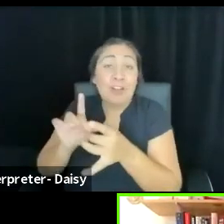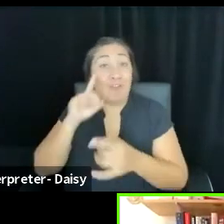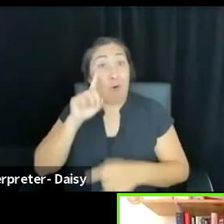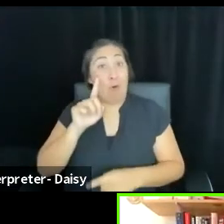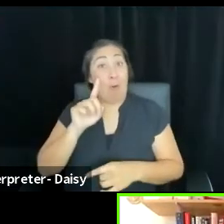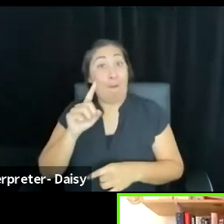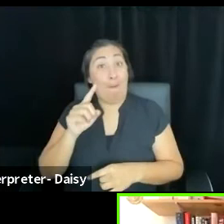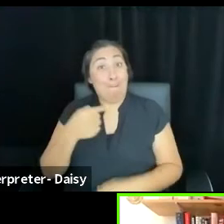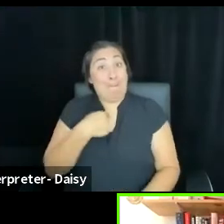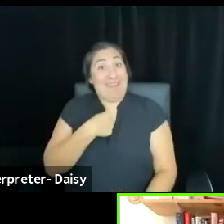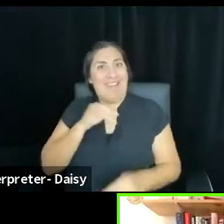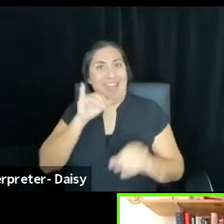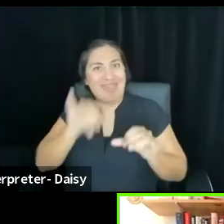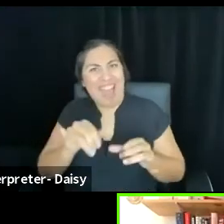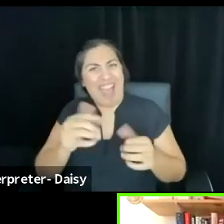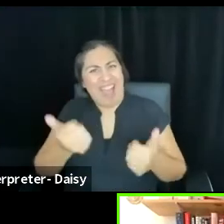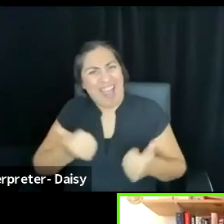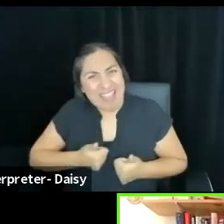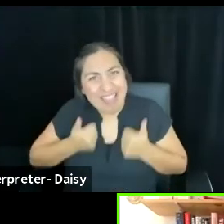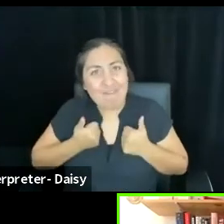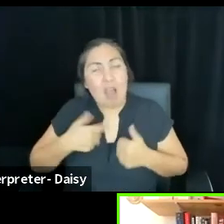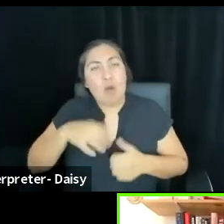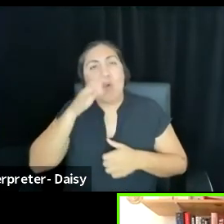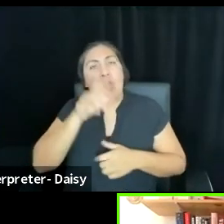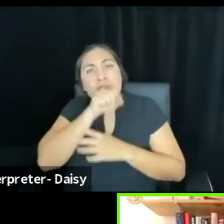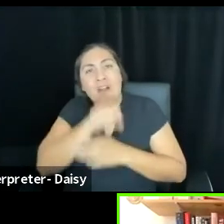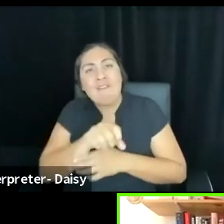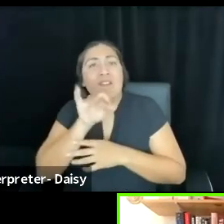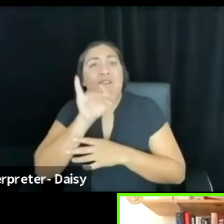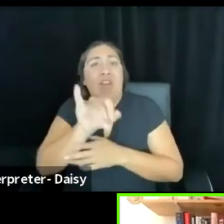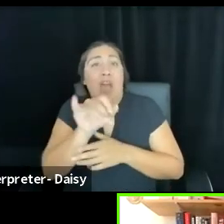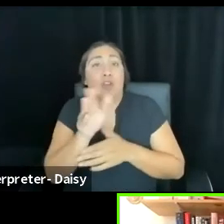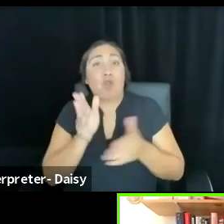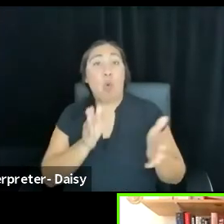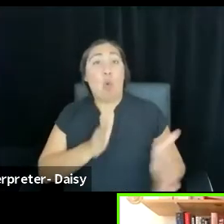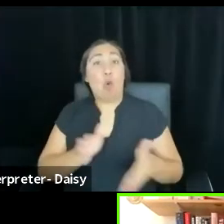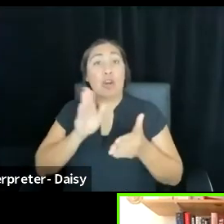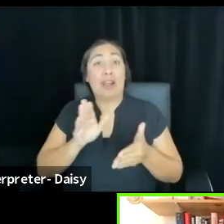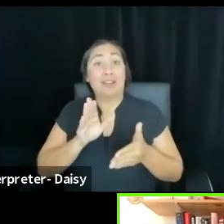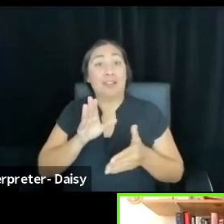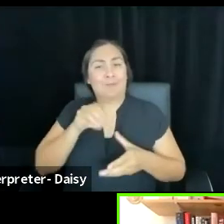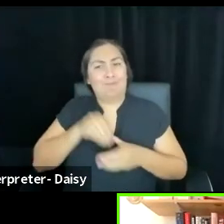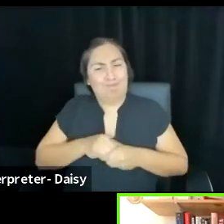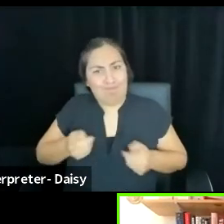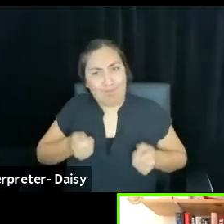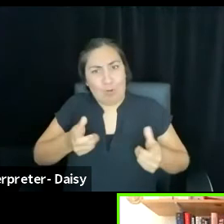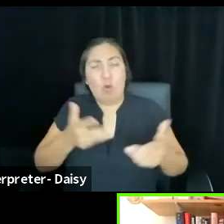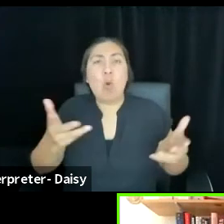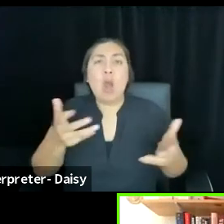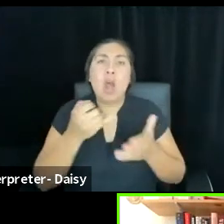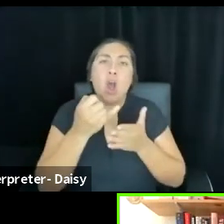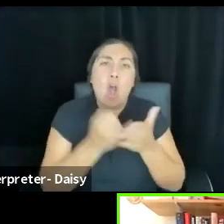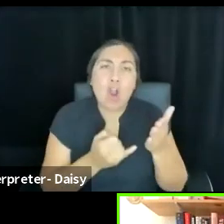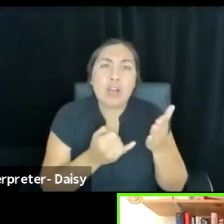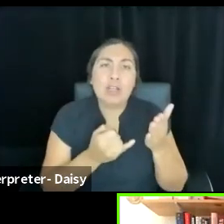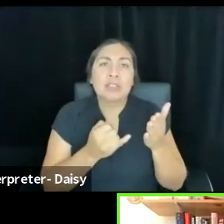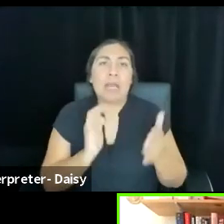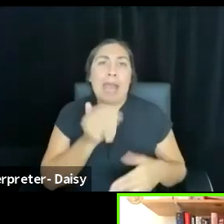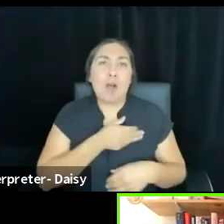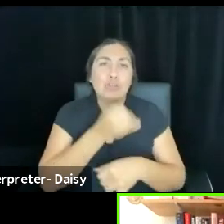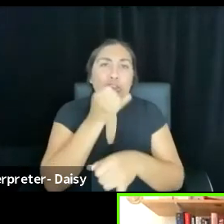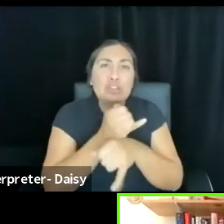the organizing impulse behind what our artists in our institutions are putting out, because if